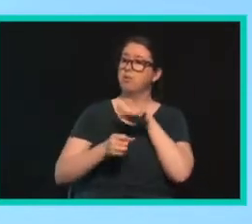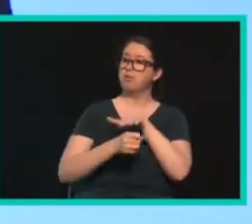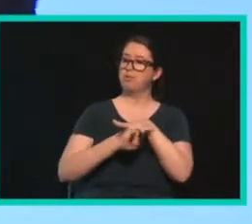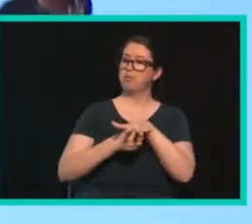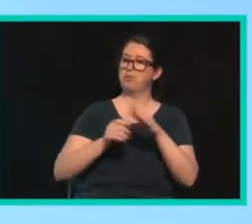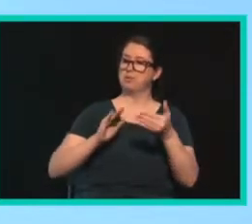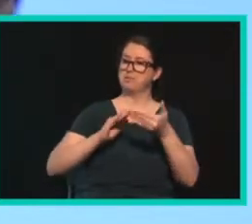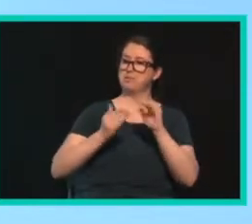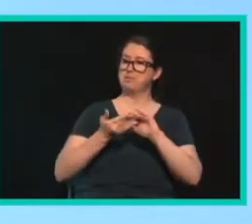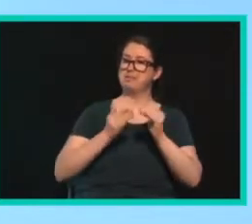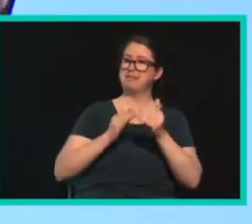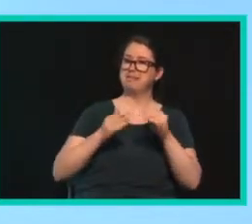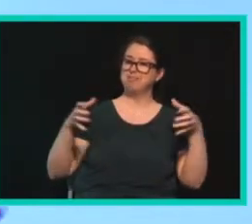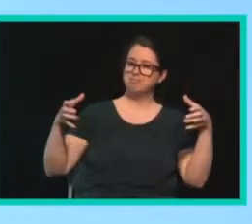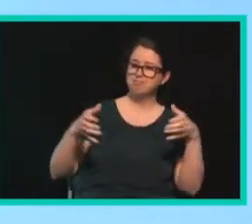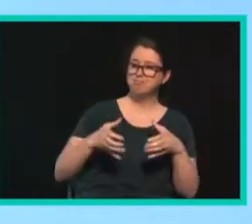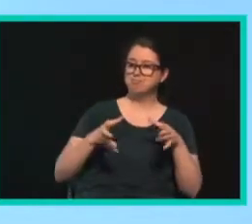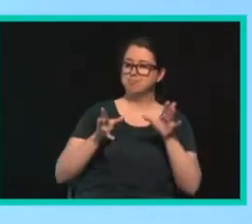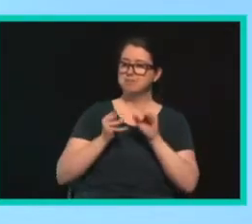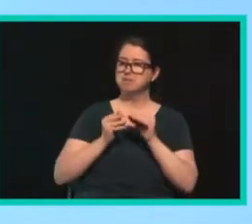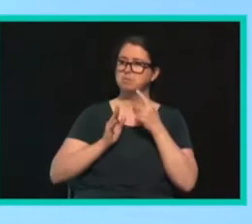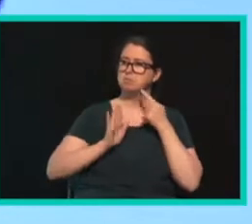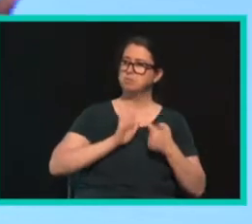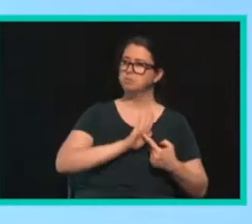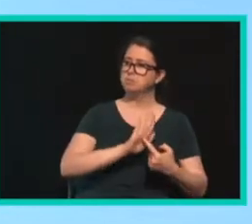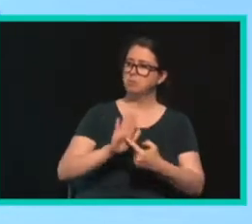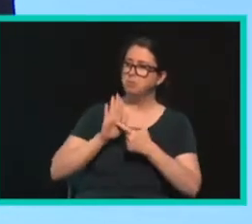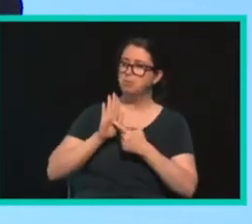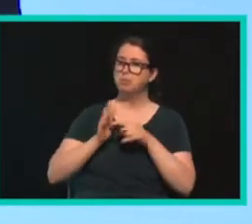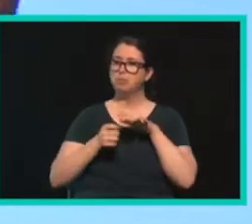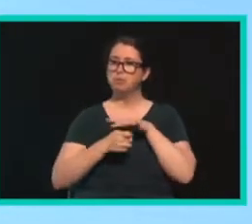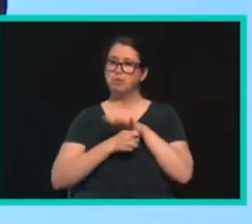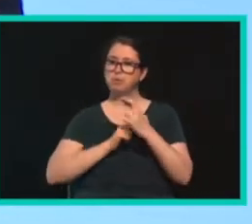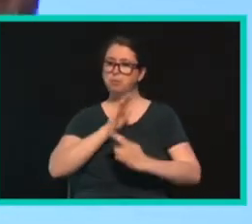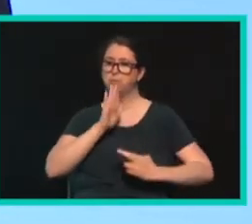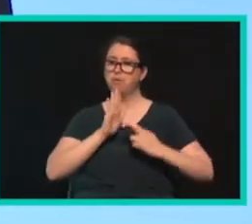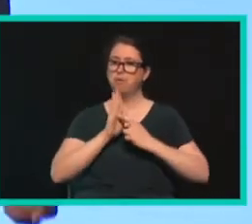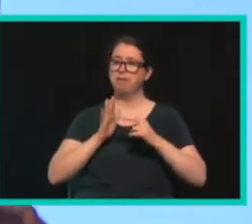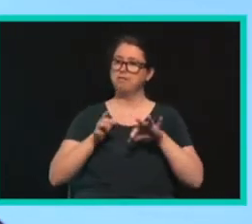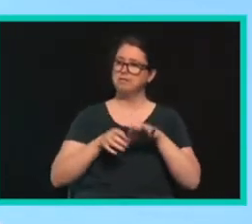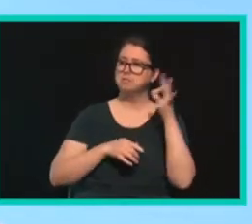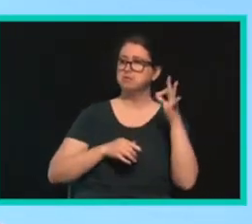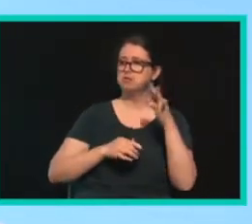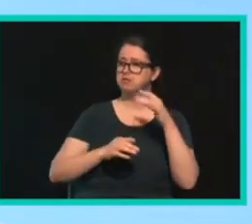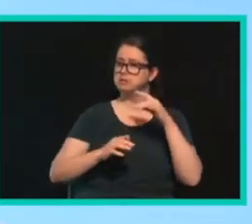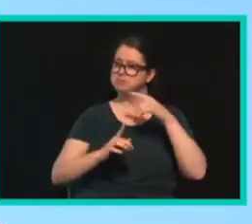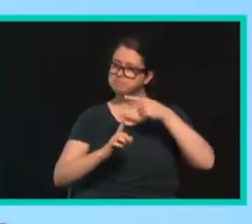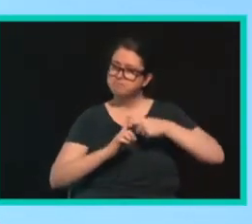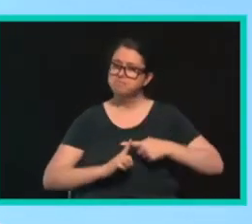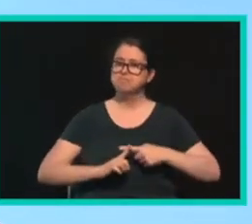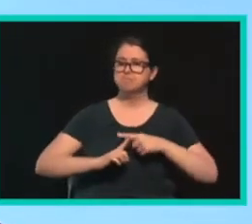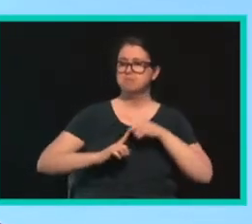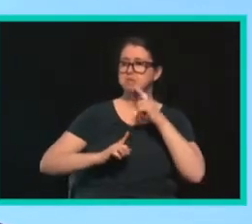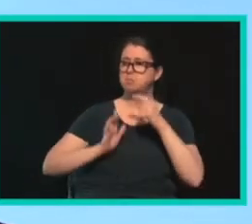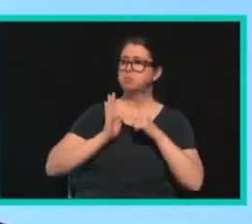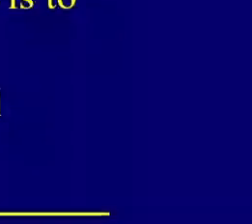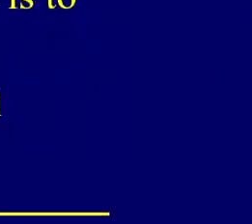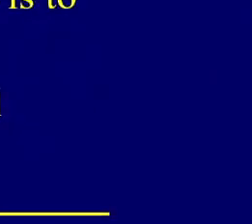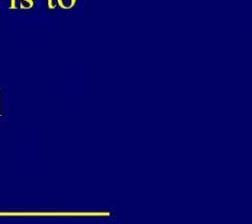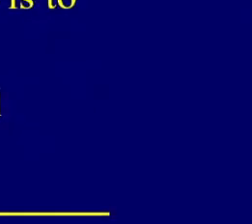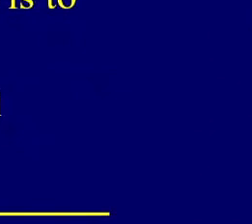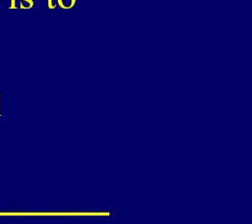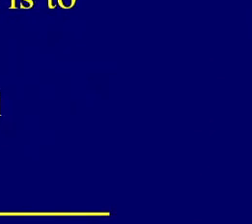community and show the role of spirituality in providing benefit for us. Ellen White also